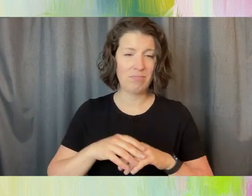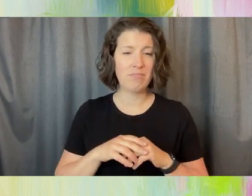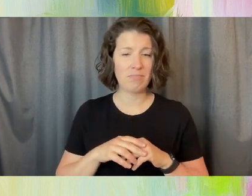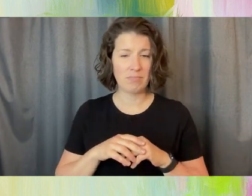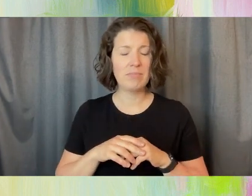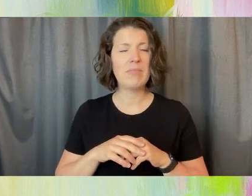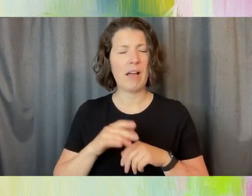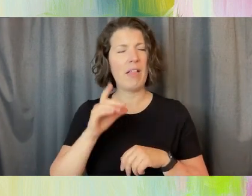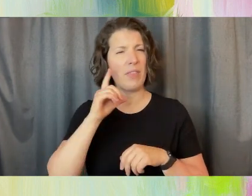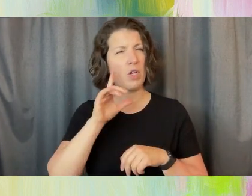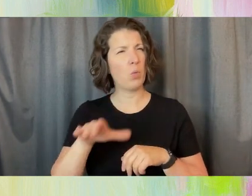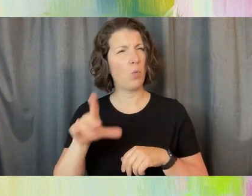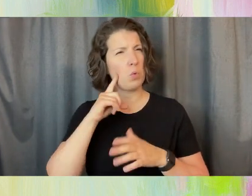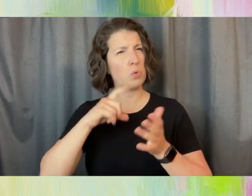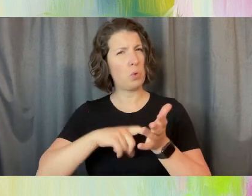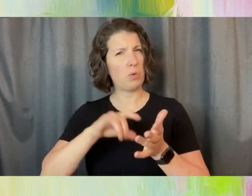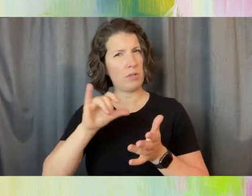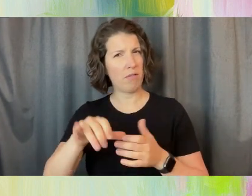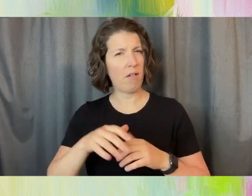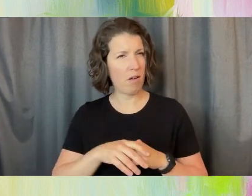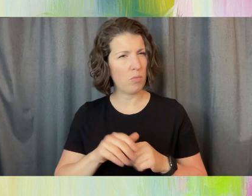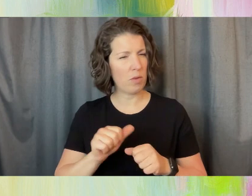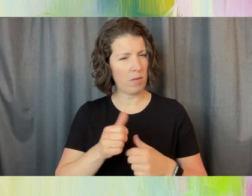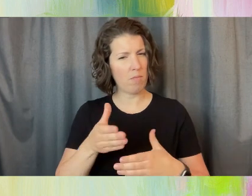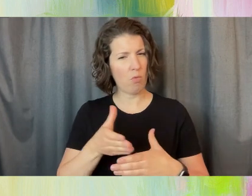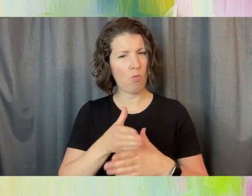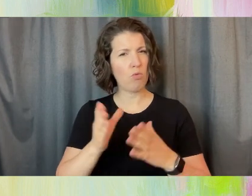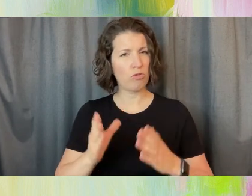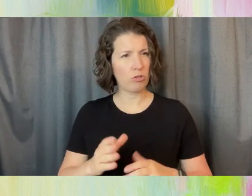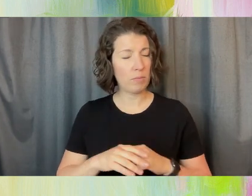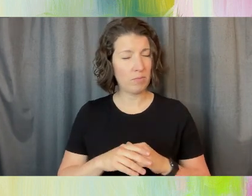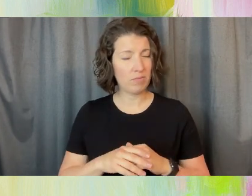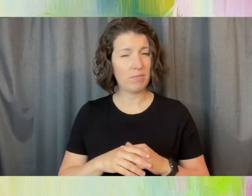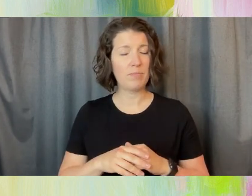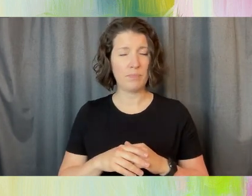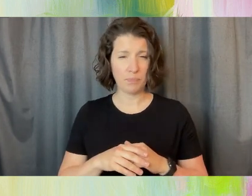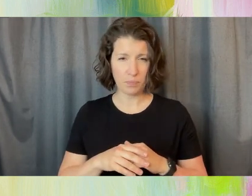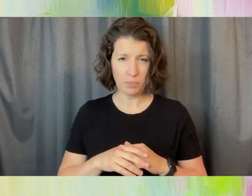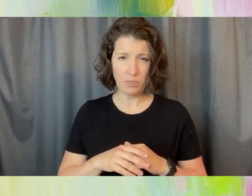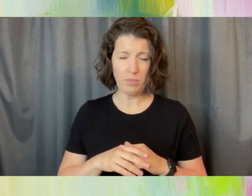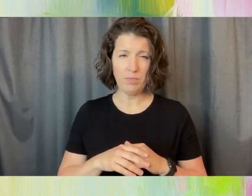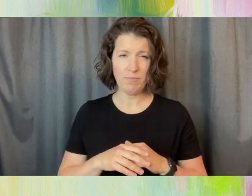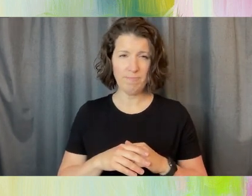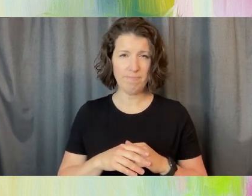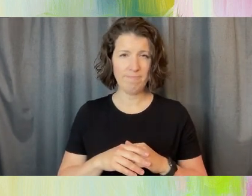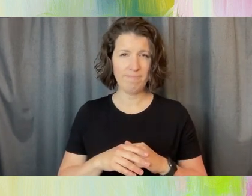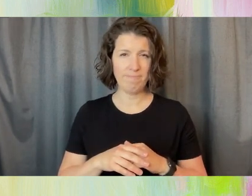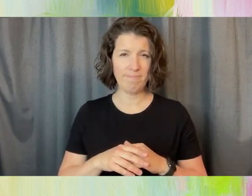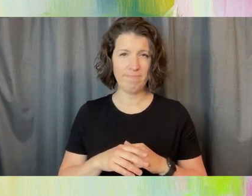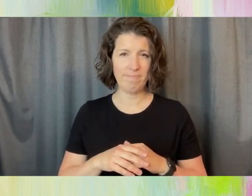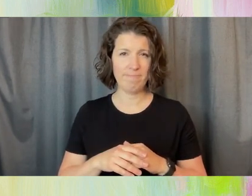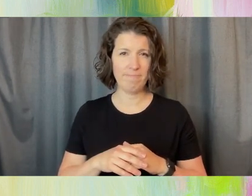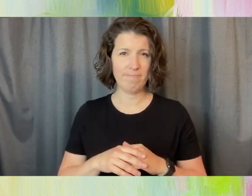to inauthentic partnerships throughout the course of this policy consortium. Next slide, please.